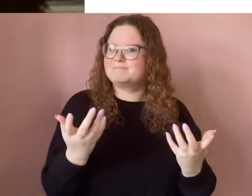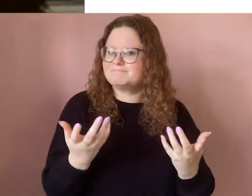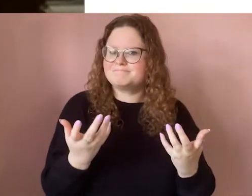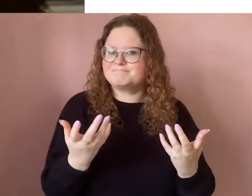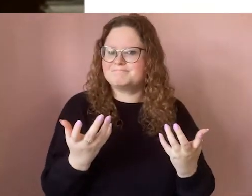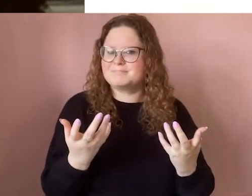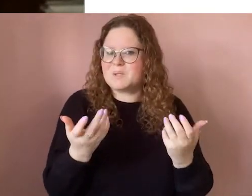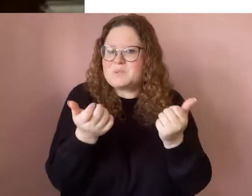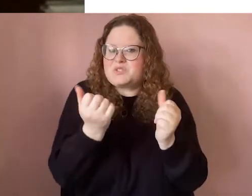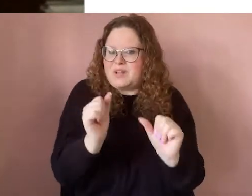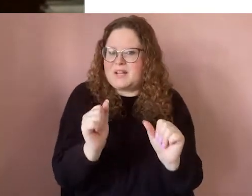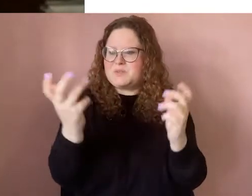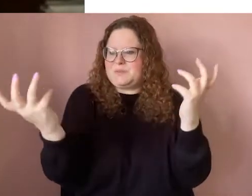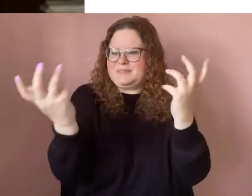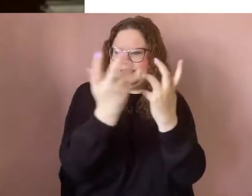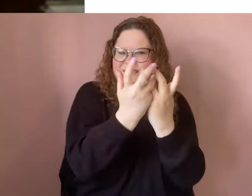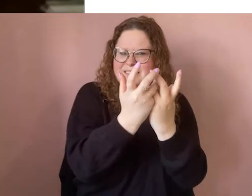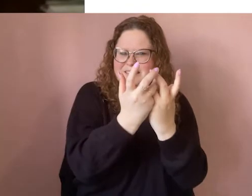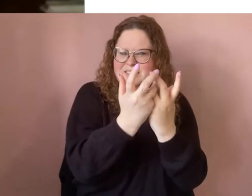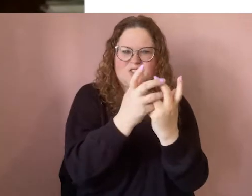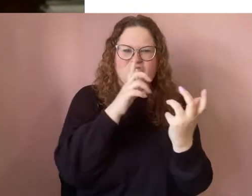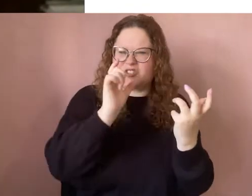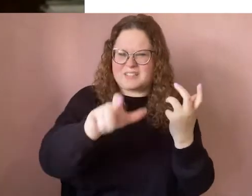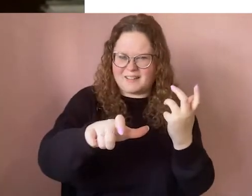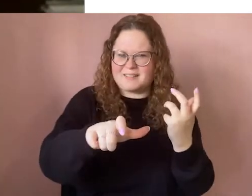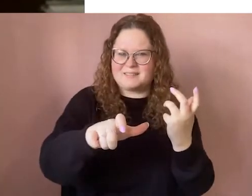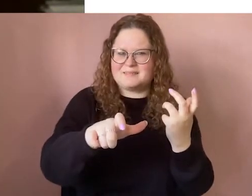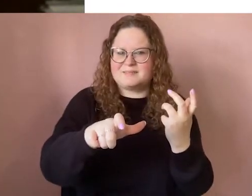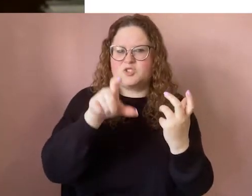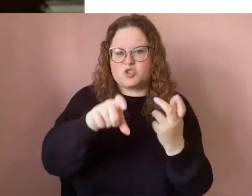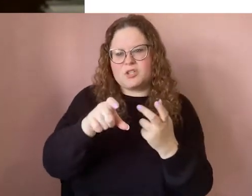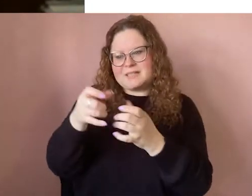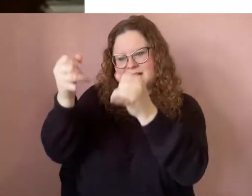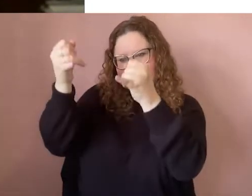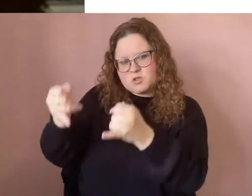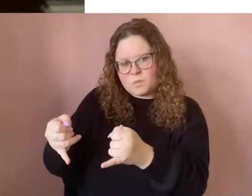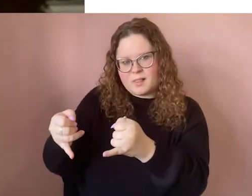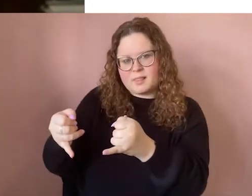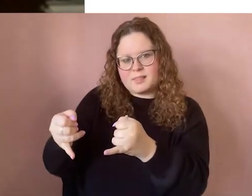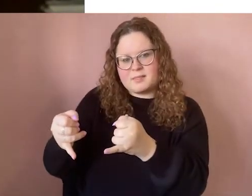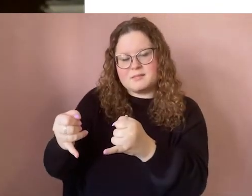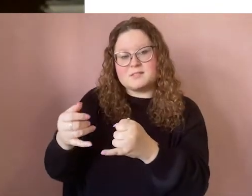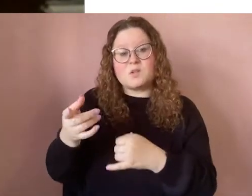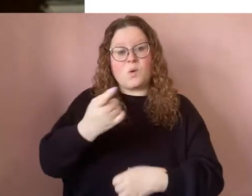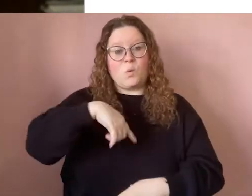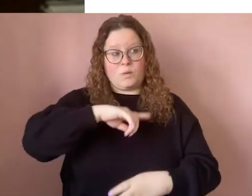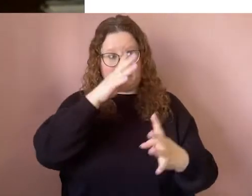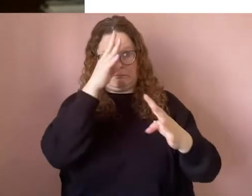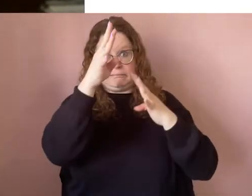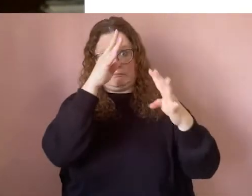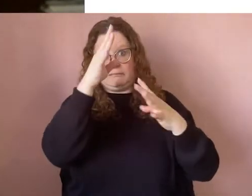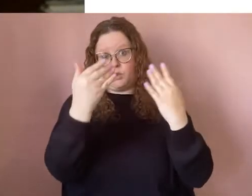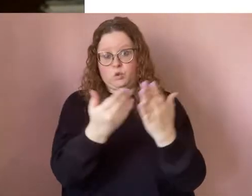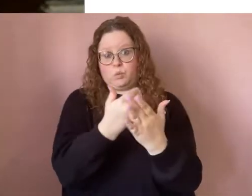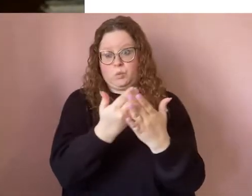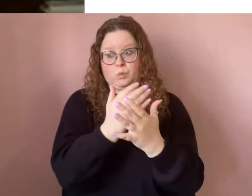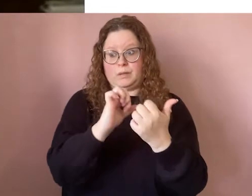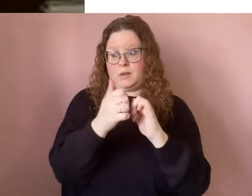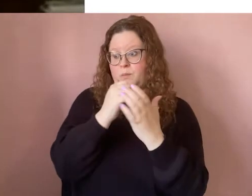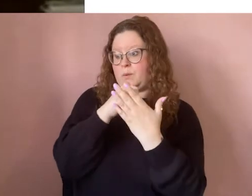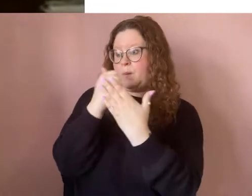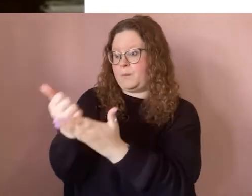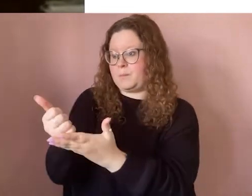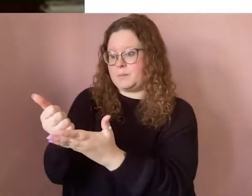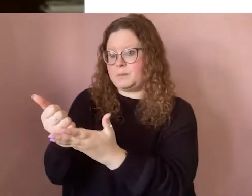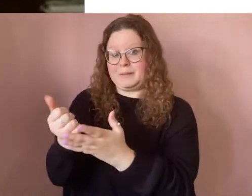that way. We got to get past it. As a result, we've had a stagnation of new treatments, but that too is changing. And one of the